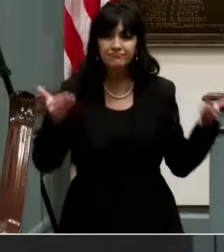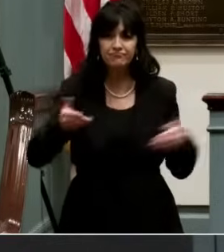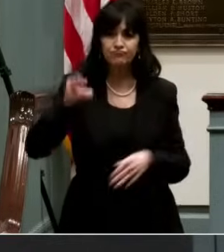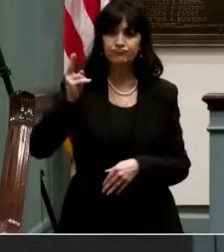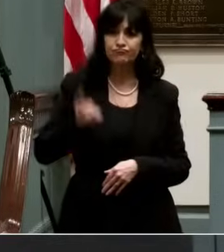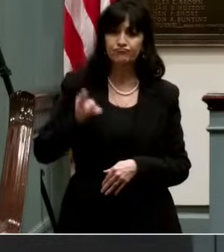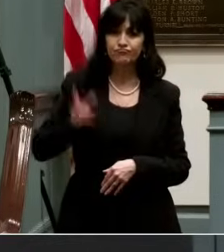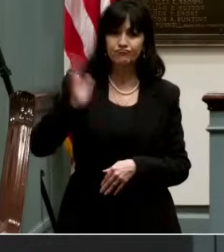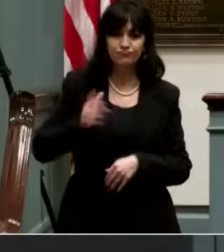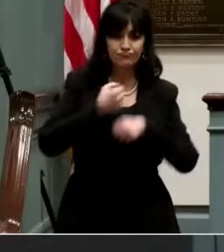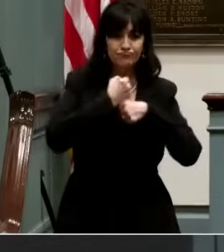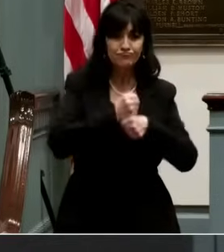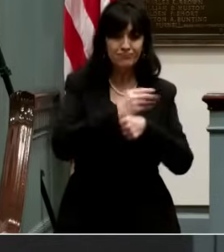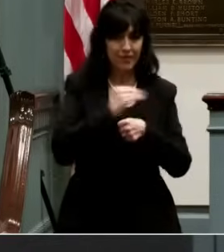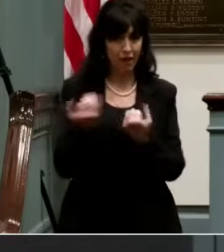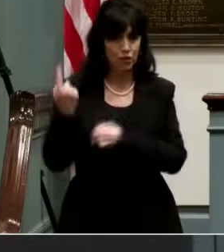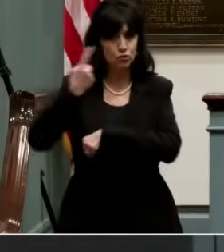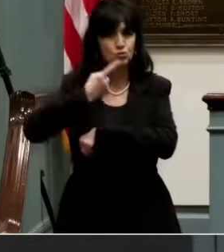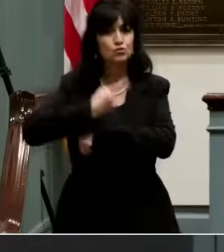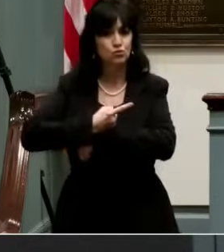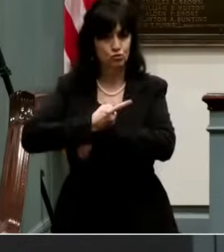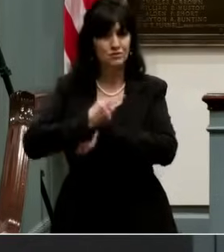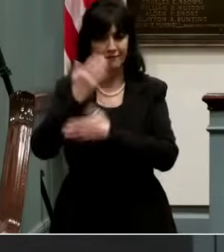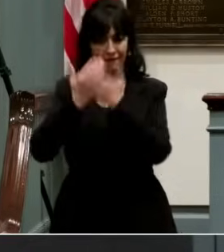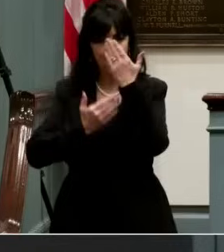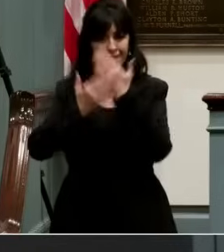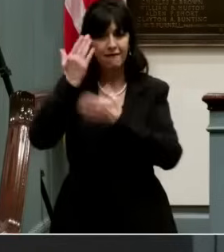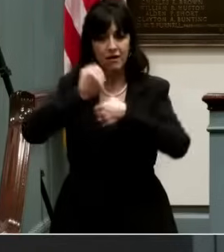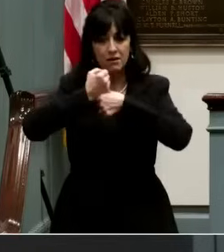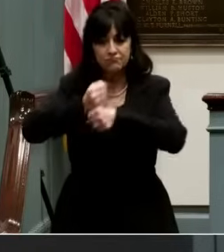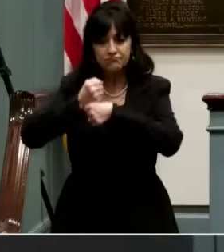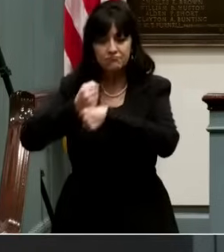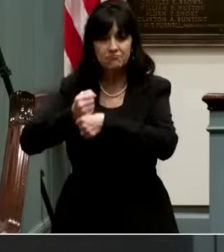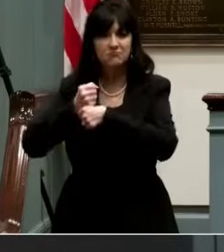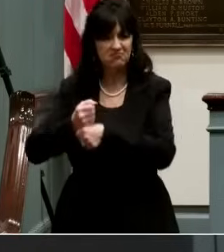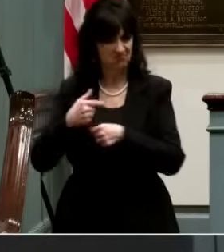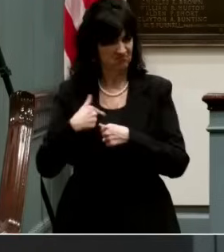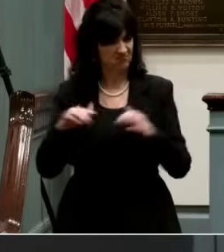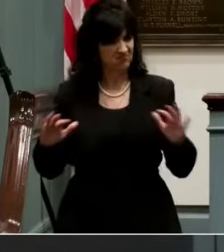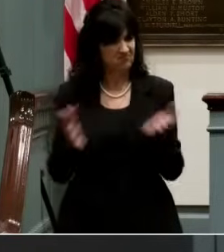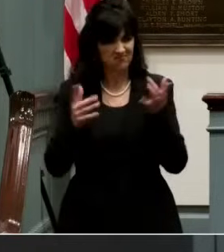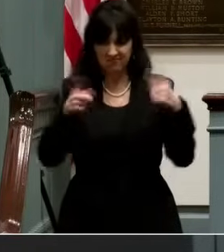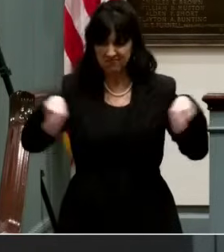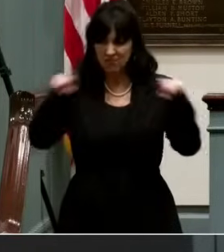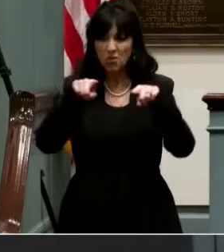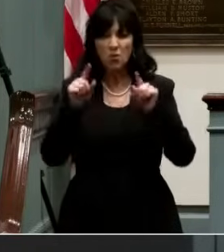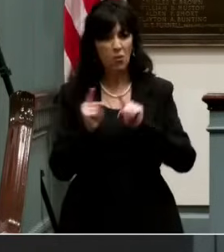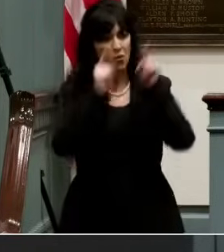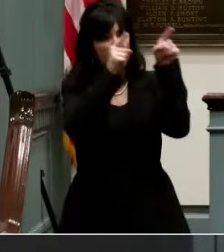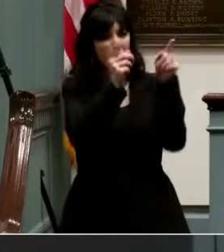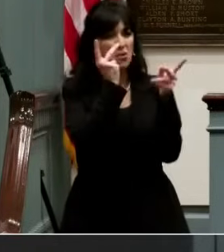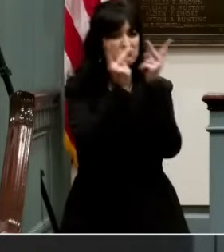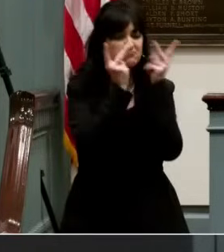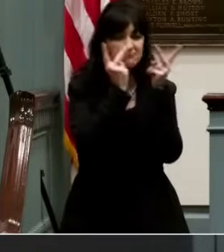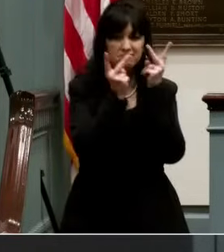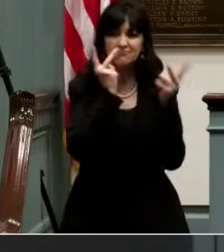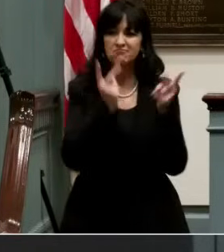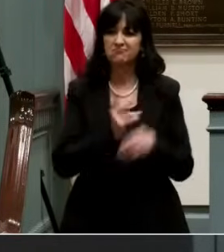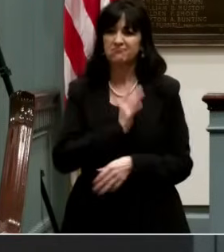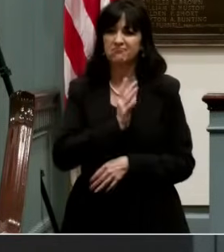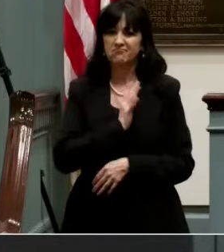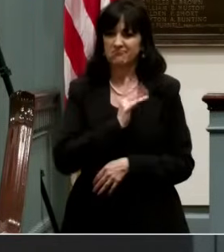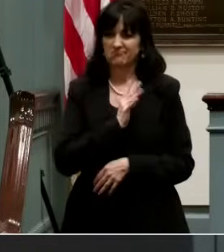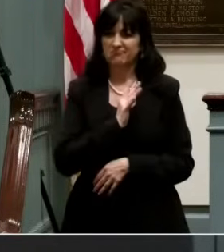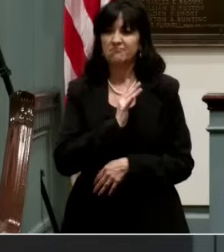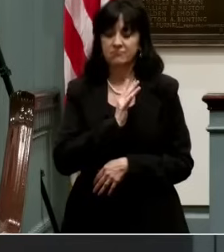by modern-day artisans. If you haven't been to the museum, you need to go. Then we went to visit